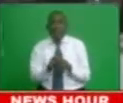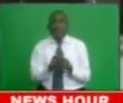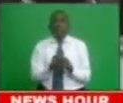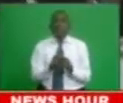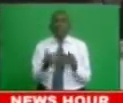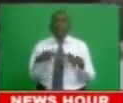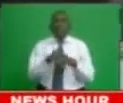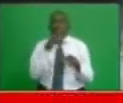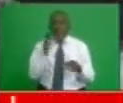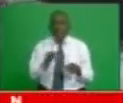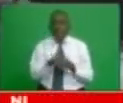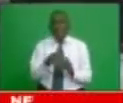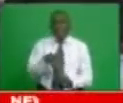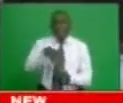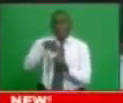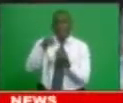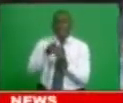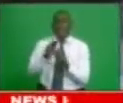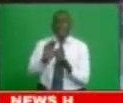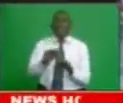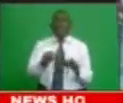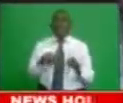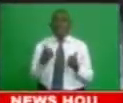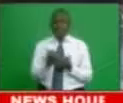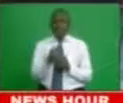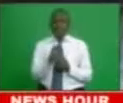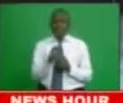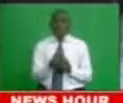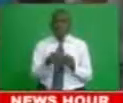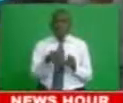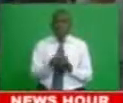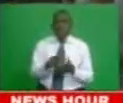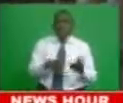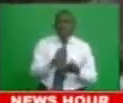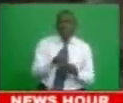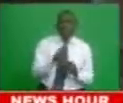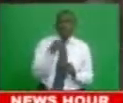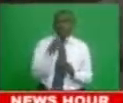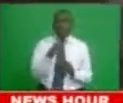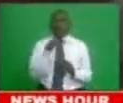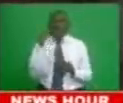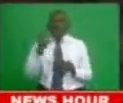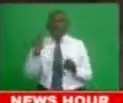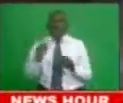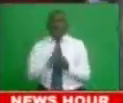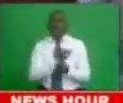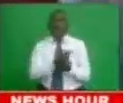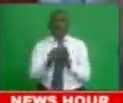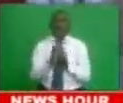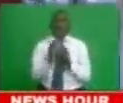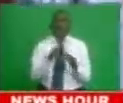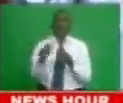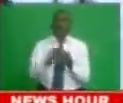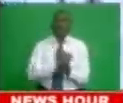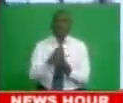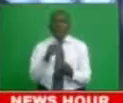involve farmers, especially the association, in paying compensation to those whose farms were directly